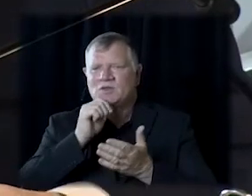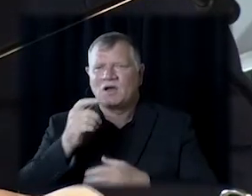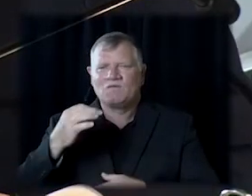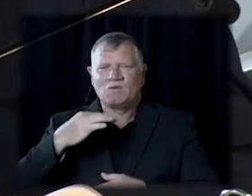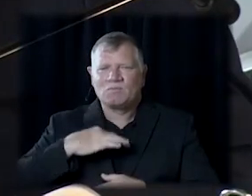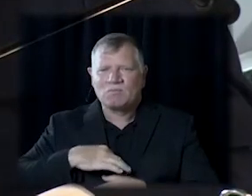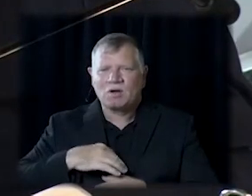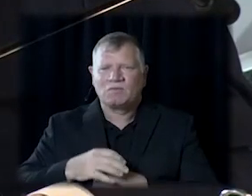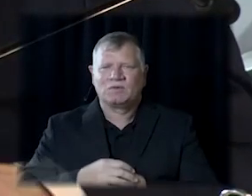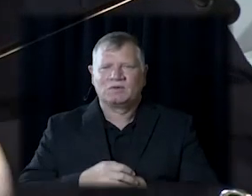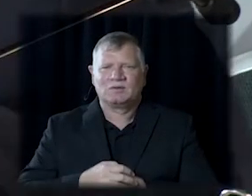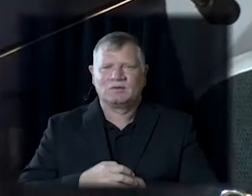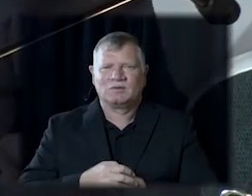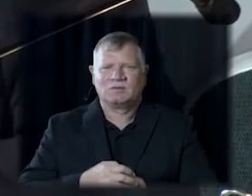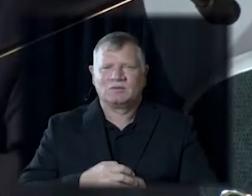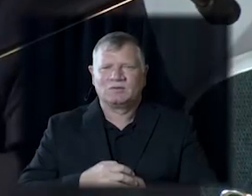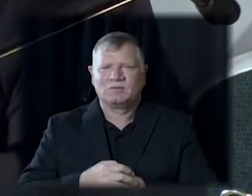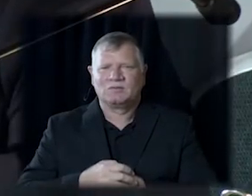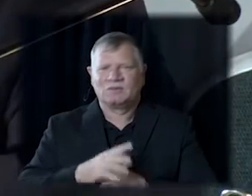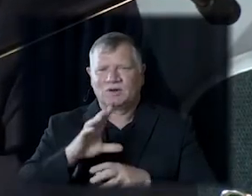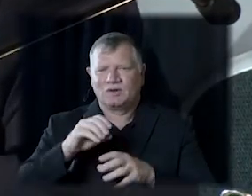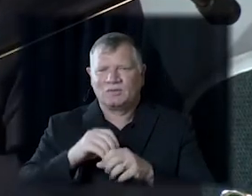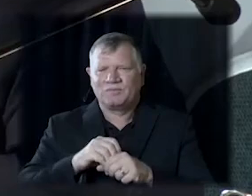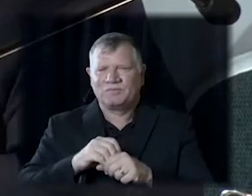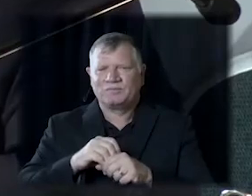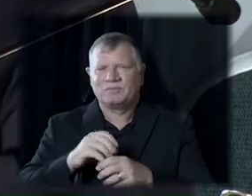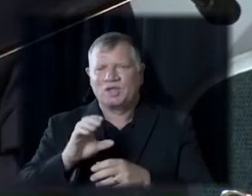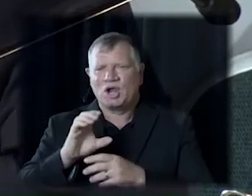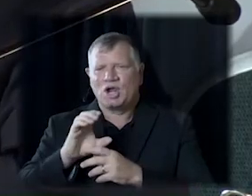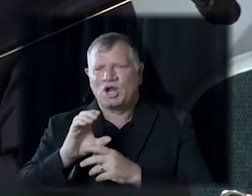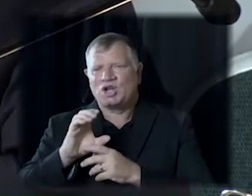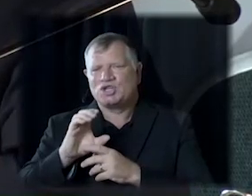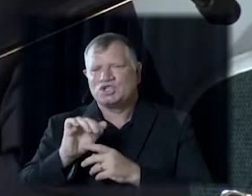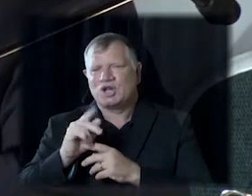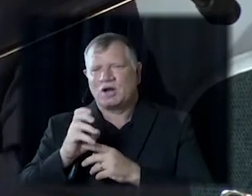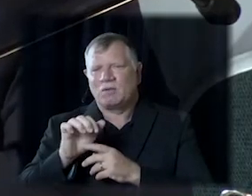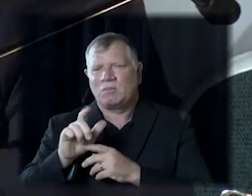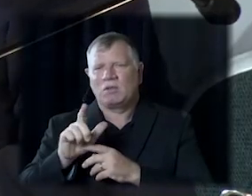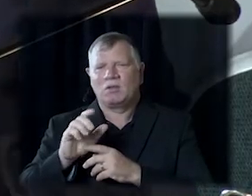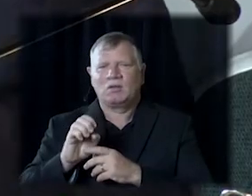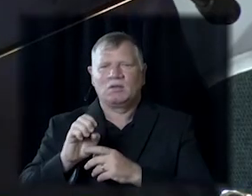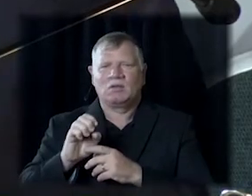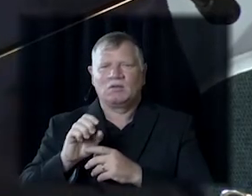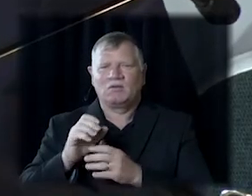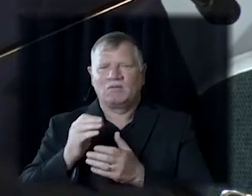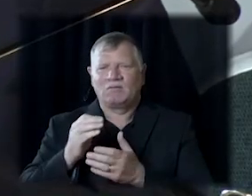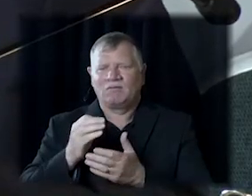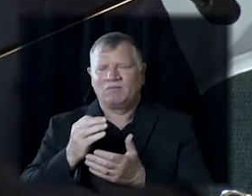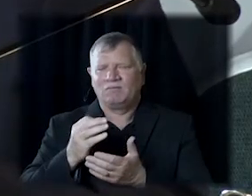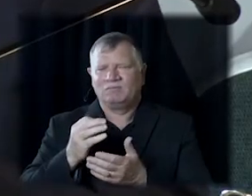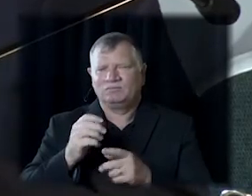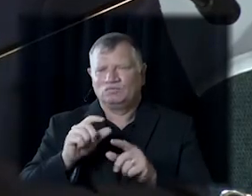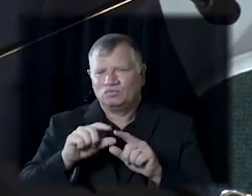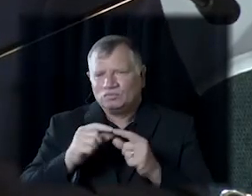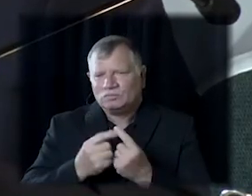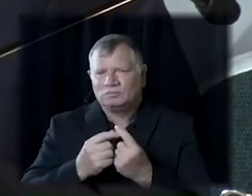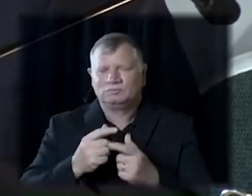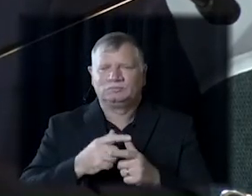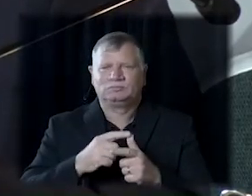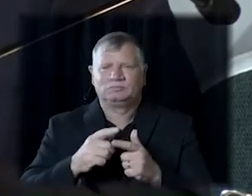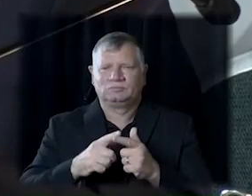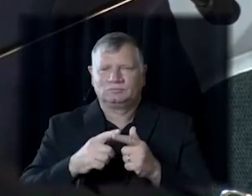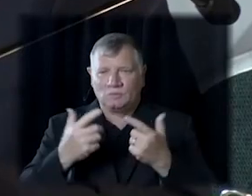not-for-profit entities, including charitable foundations, et cetera. When we were through with